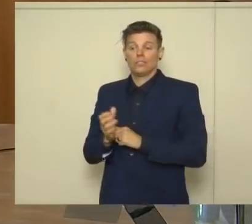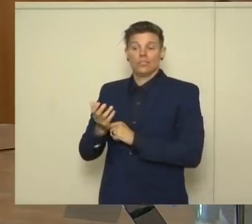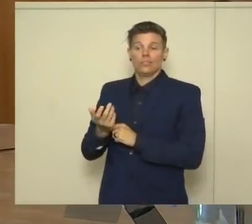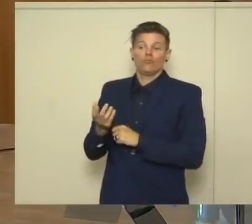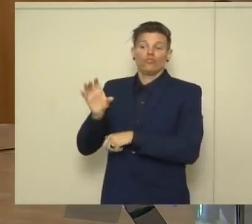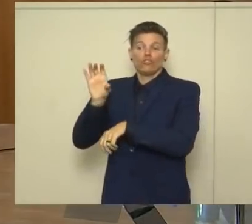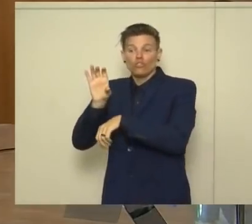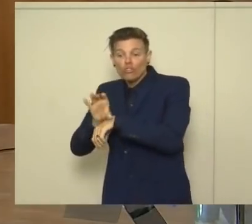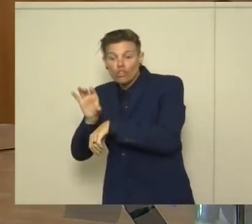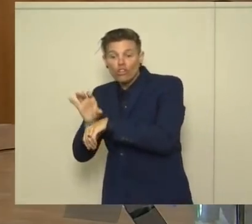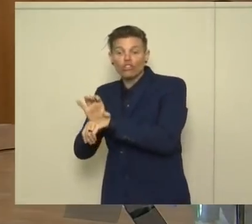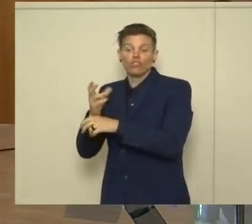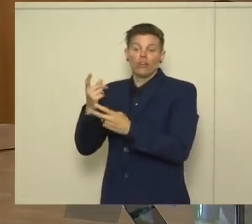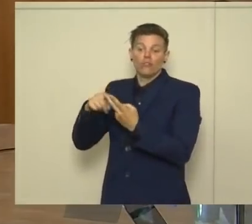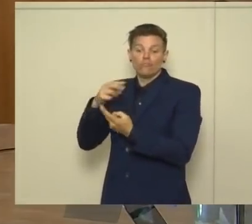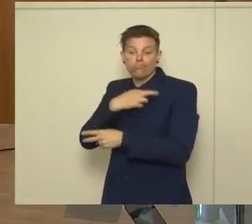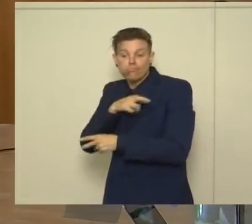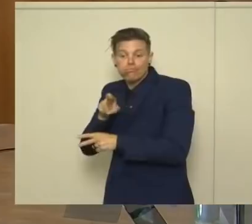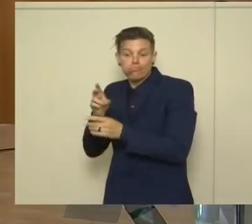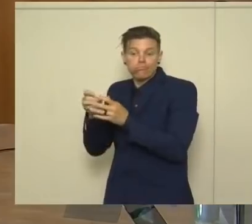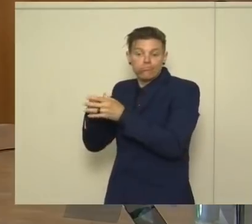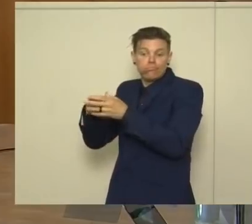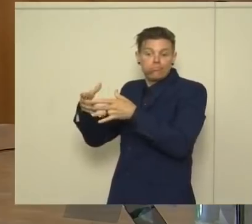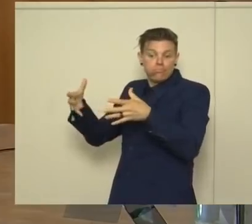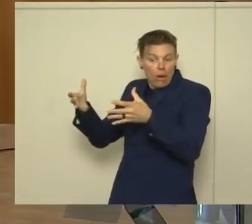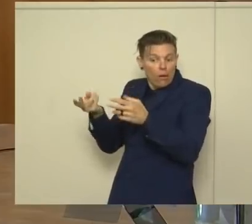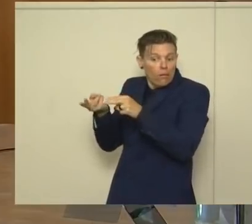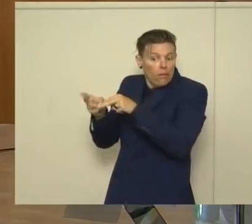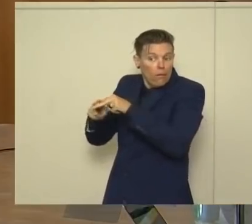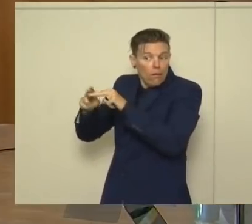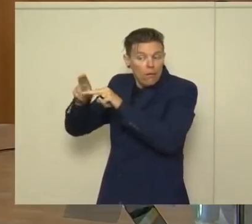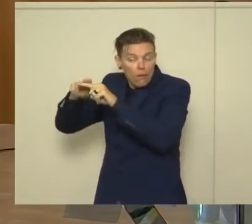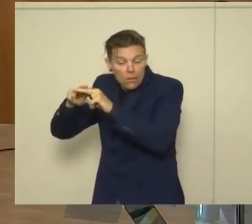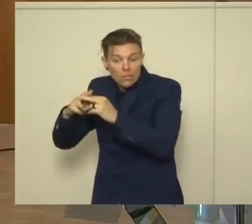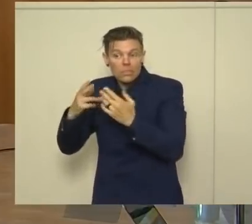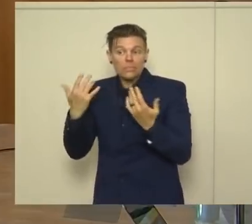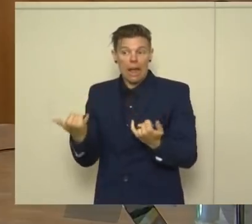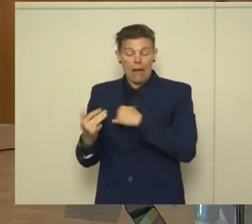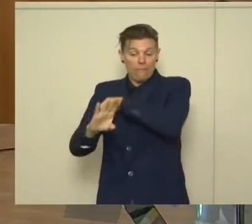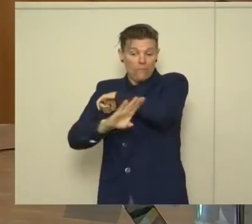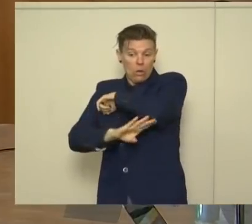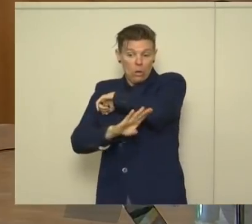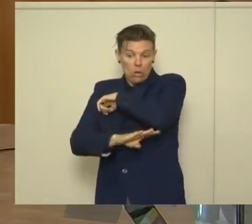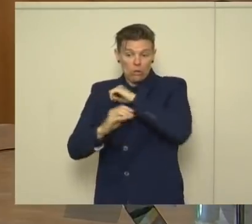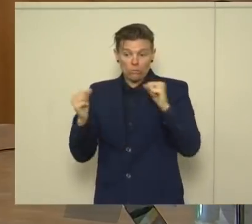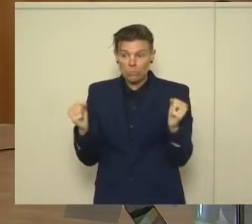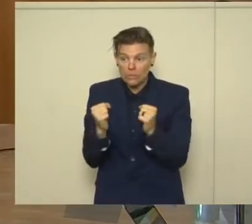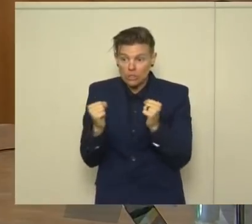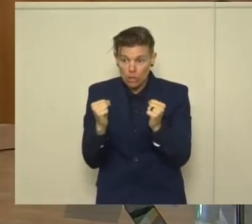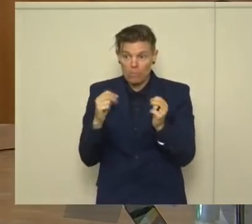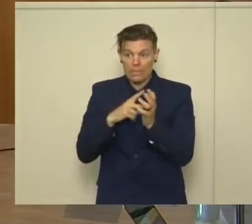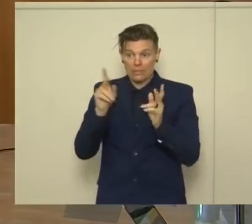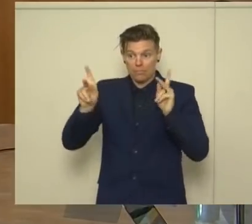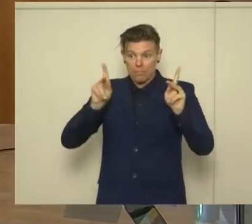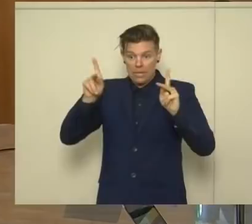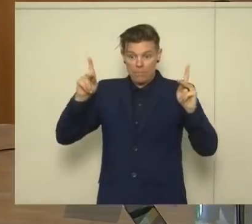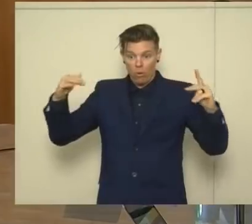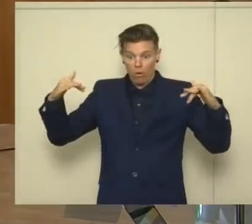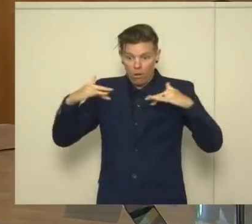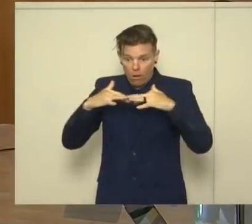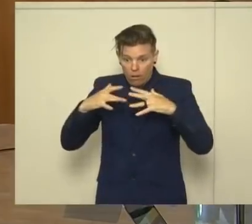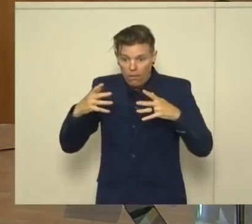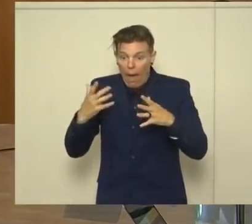and winter when more activity will be indoors, I'm wondering if a factor in the modeling is the